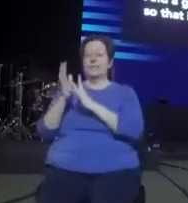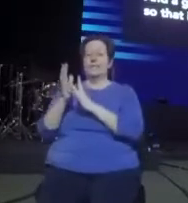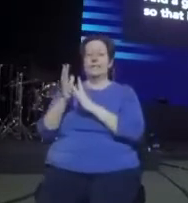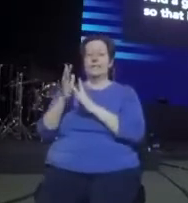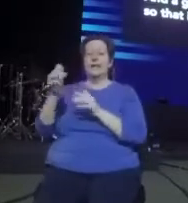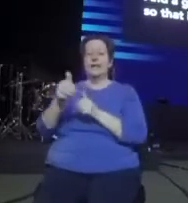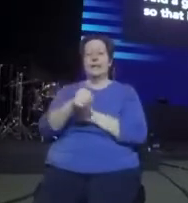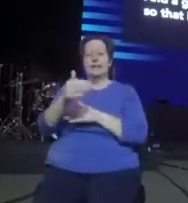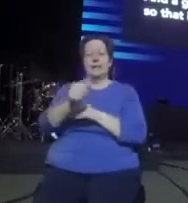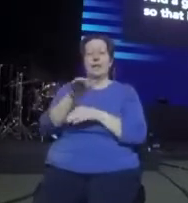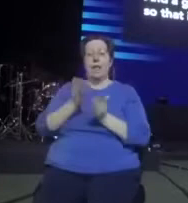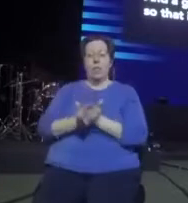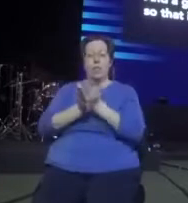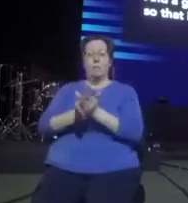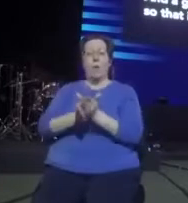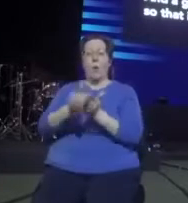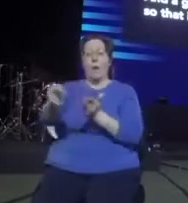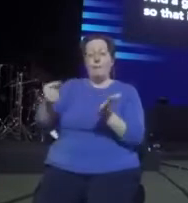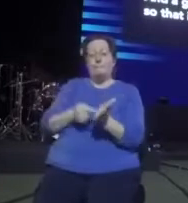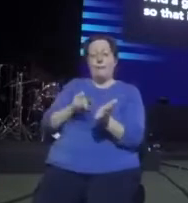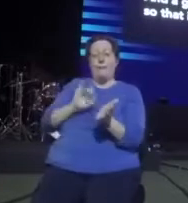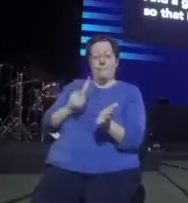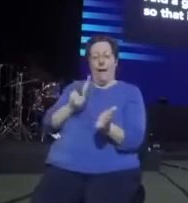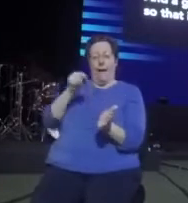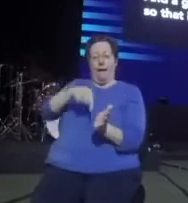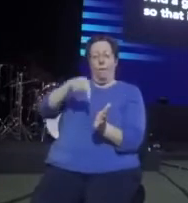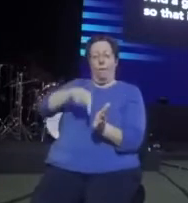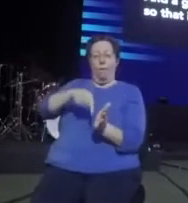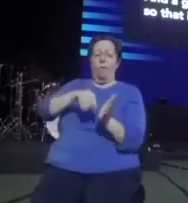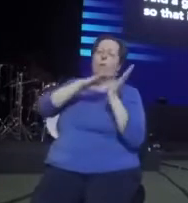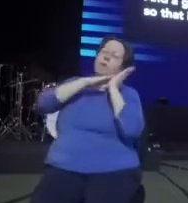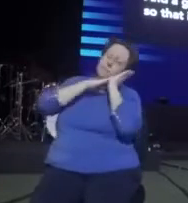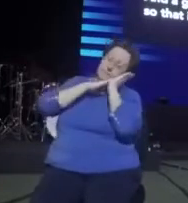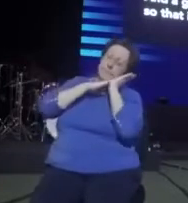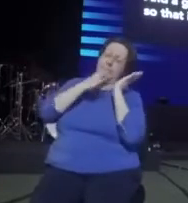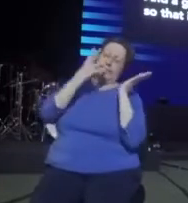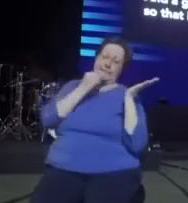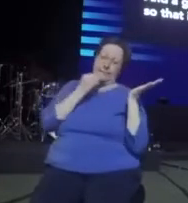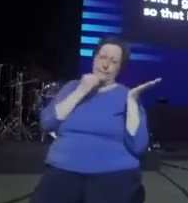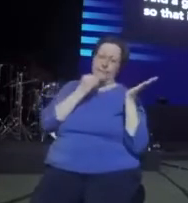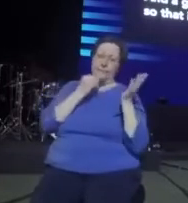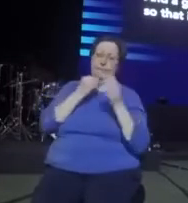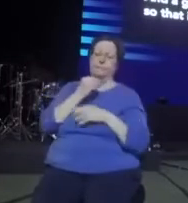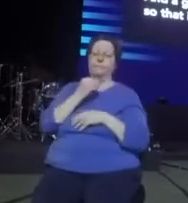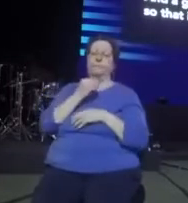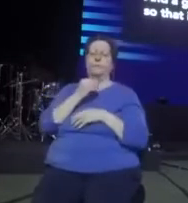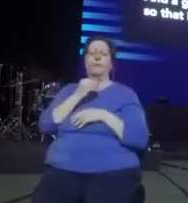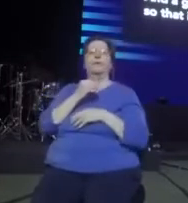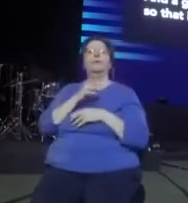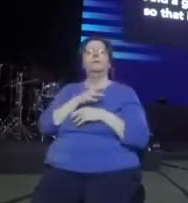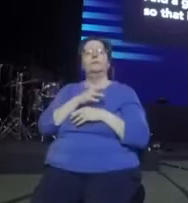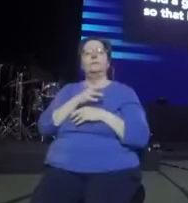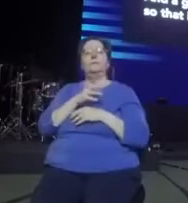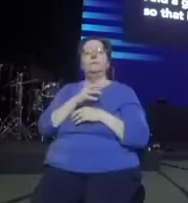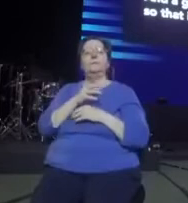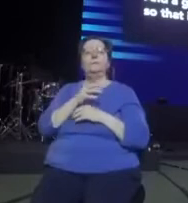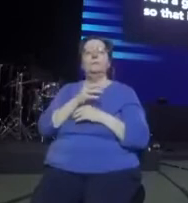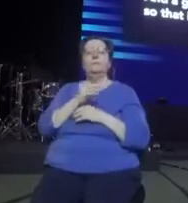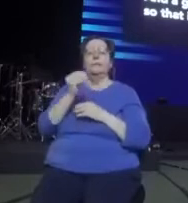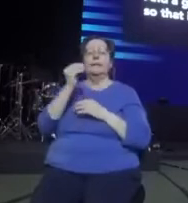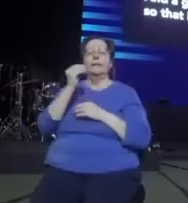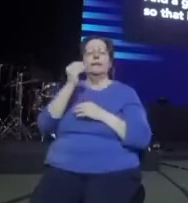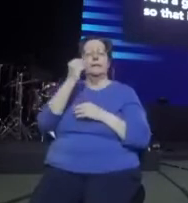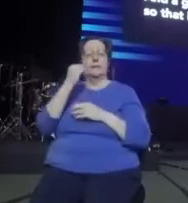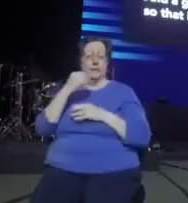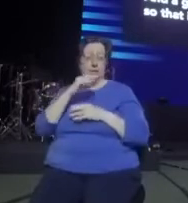boat. The storms have come up. Listen to what it says in verse number 38. But he was in the stern,